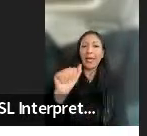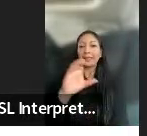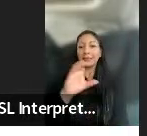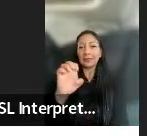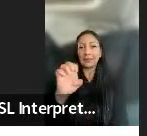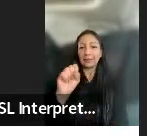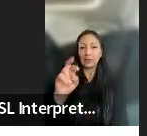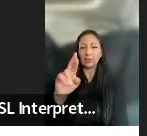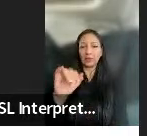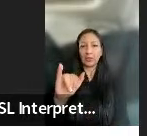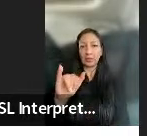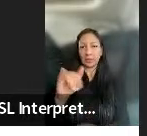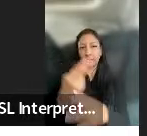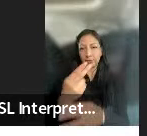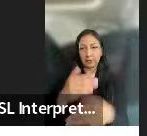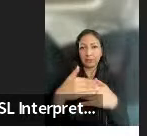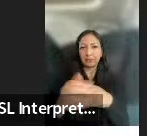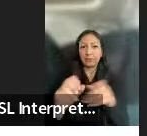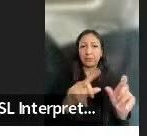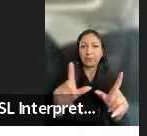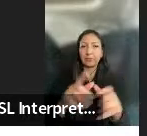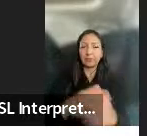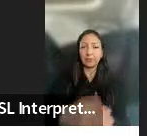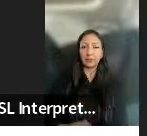Moving on to the next slide.